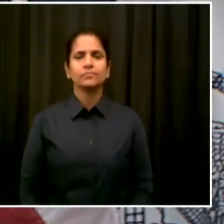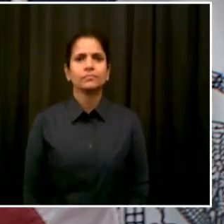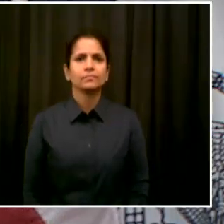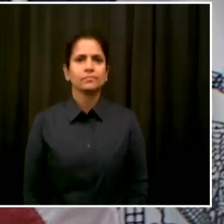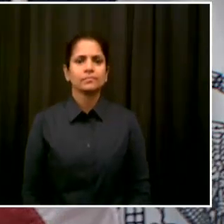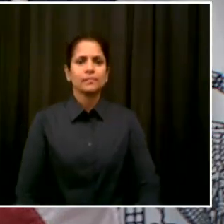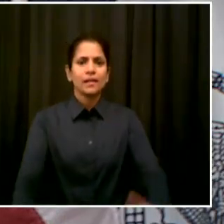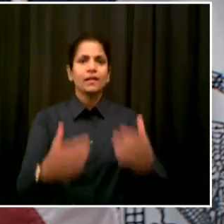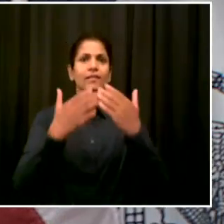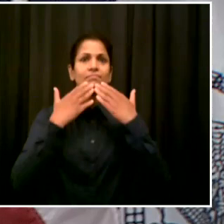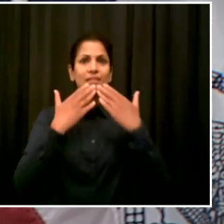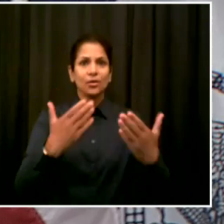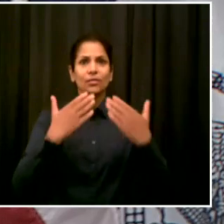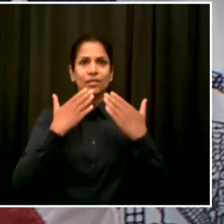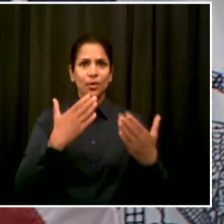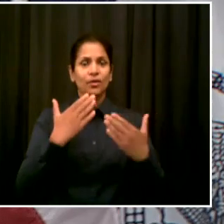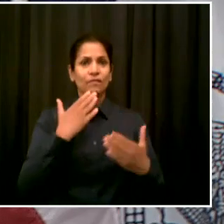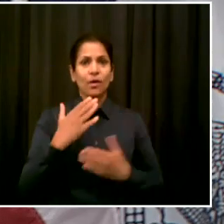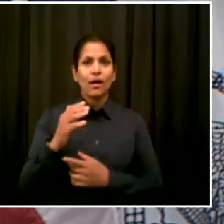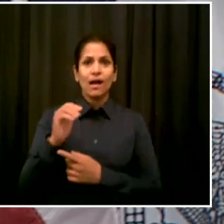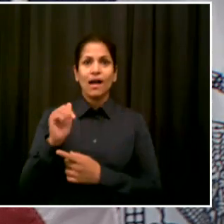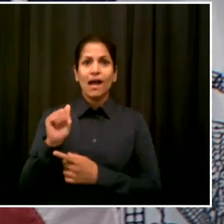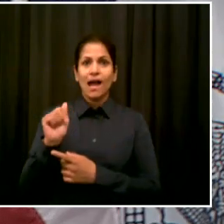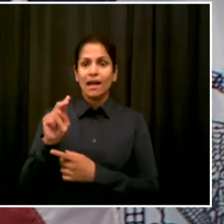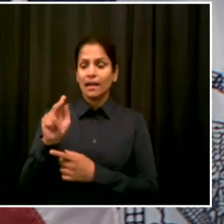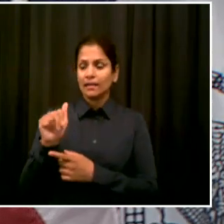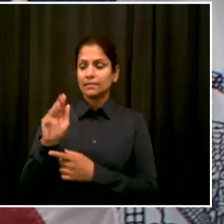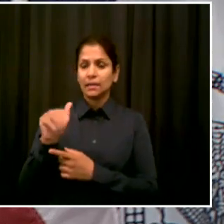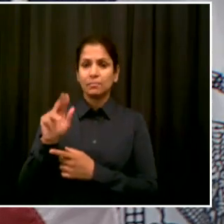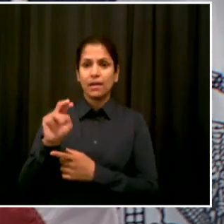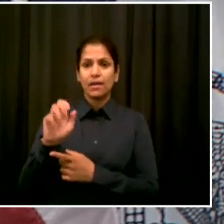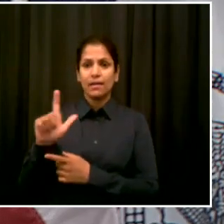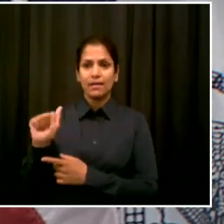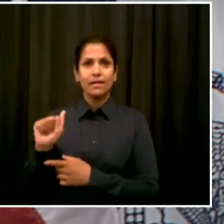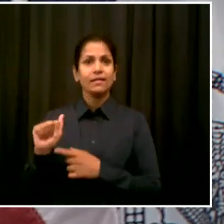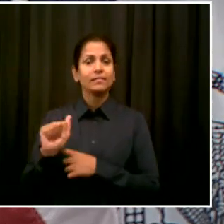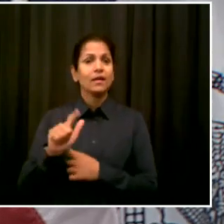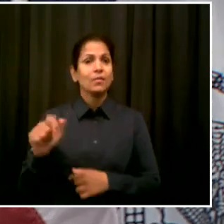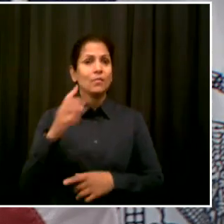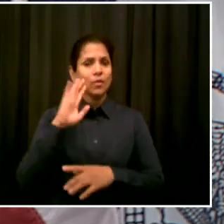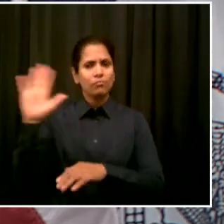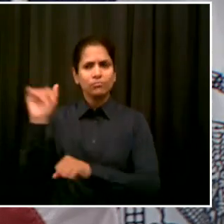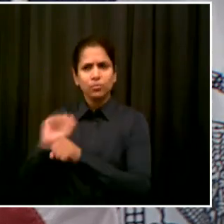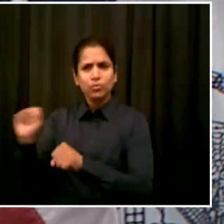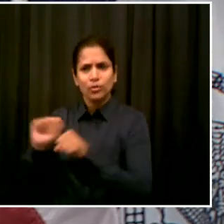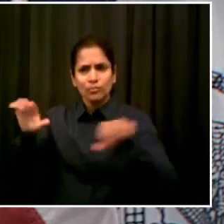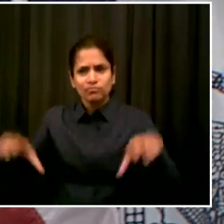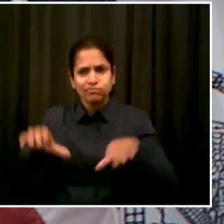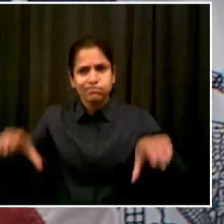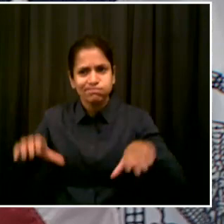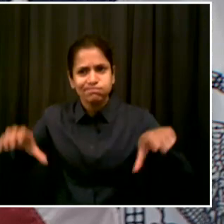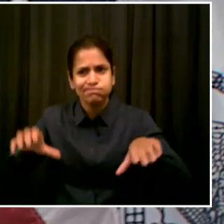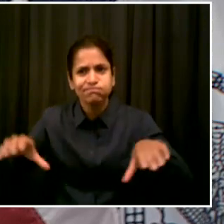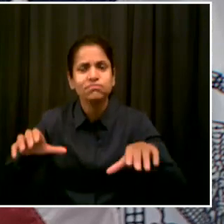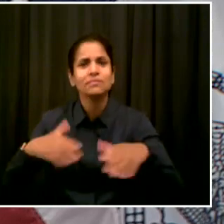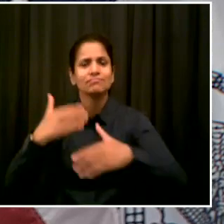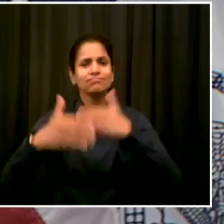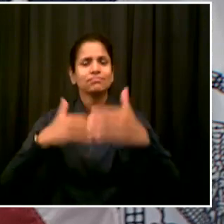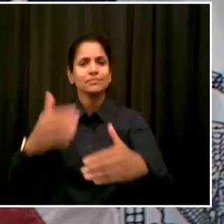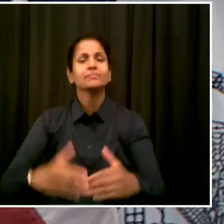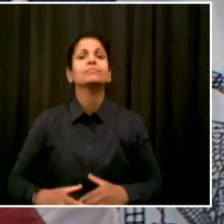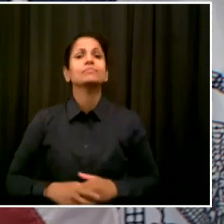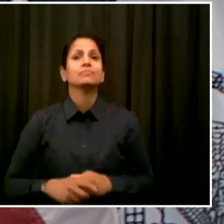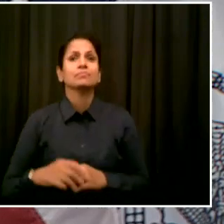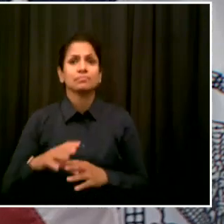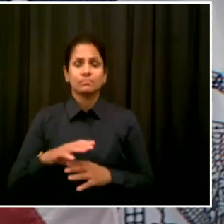is about getting to the grassroots. That's where we're going to make the highest impact, and this new initiative is going to help us do it. And now, since everything